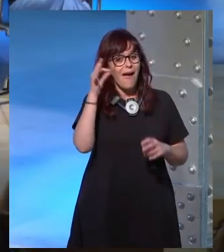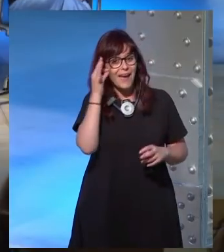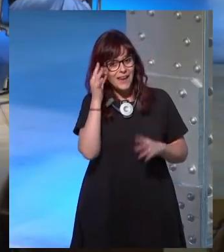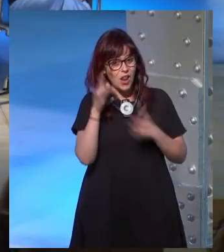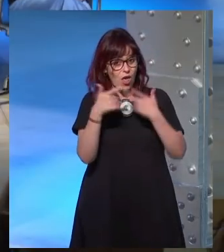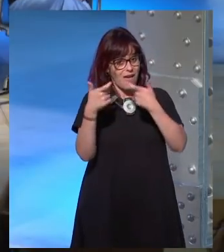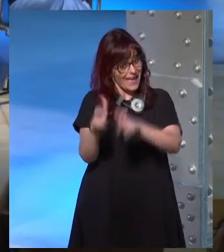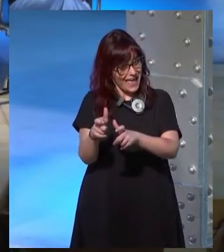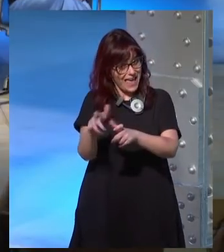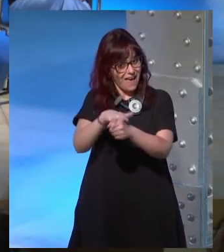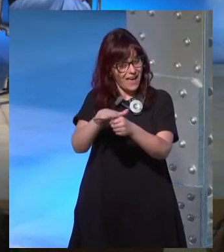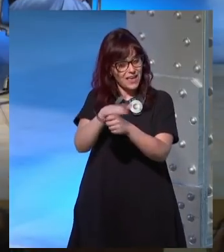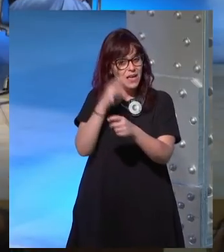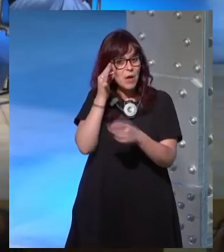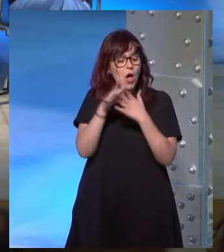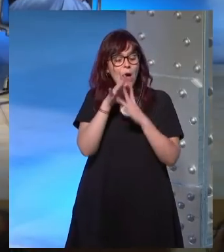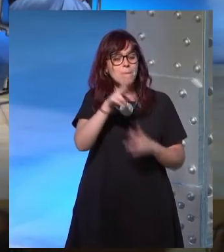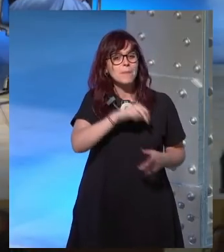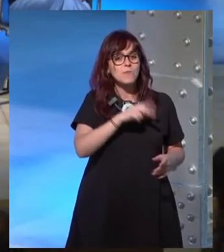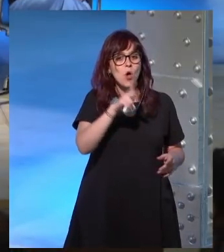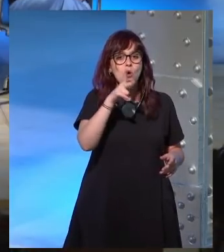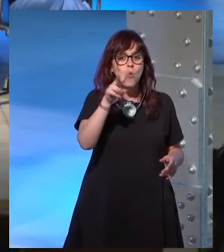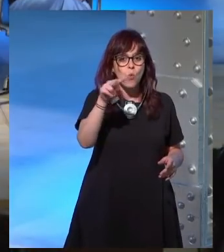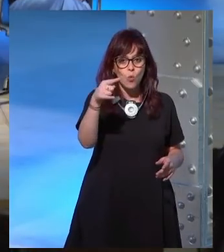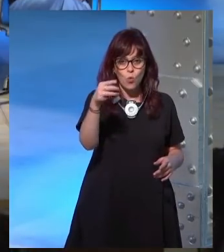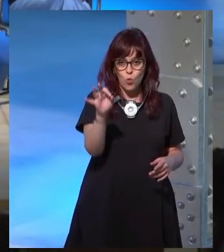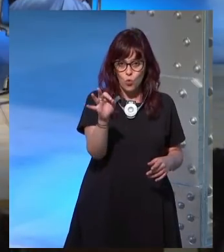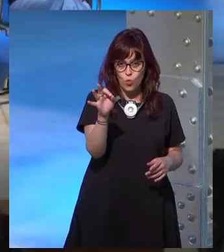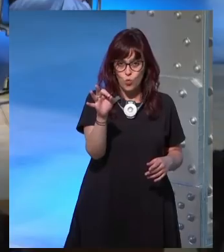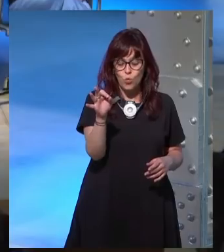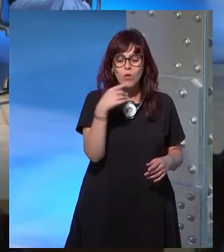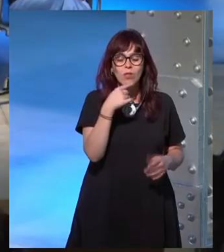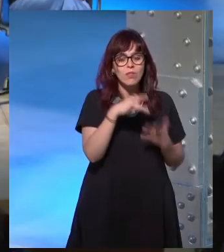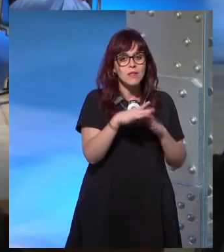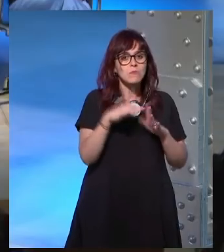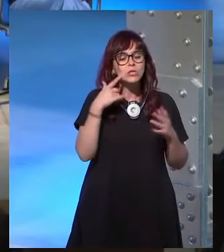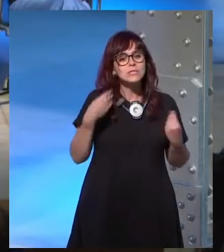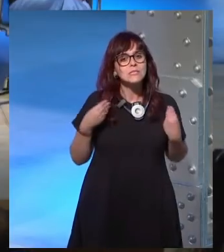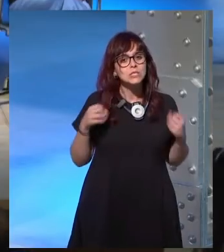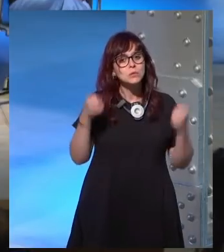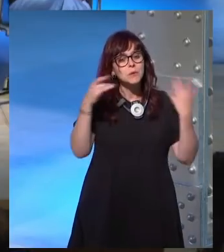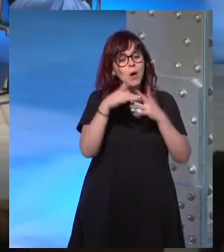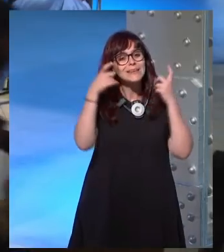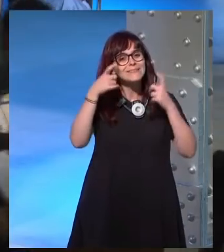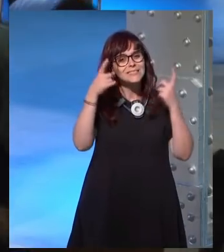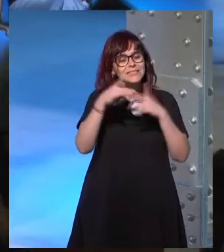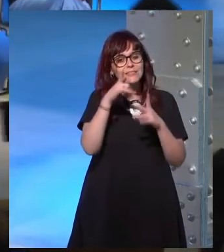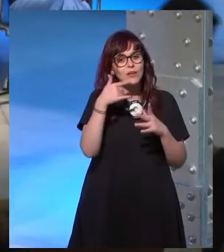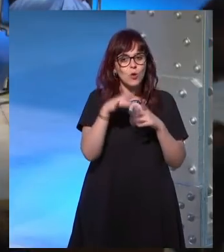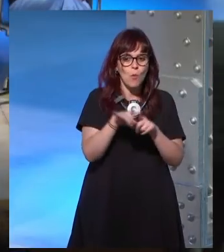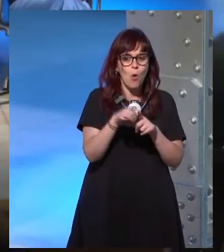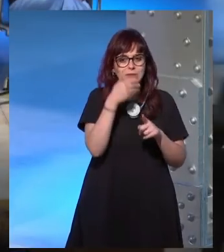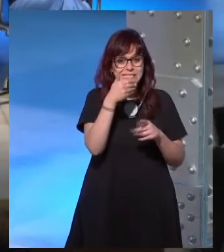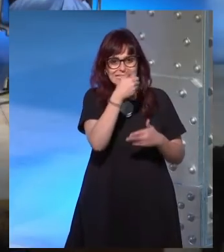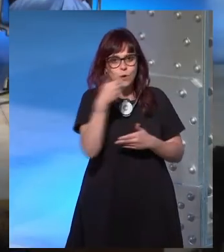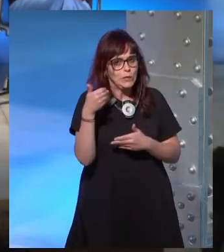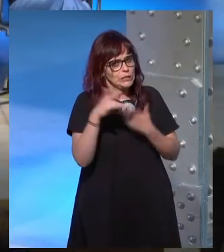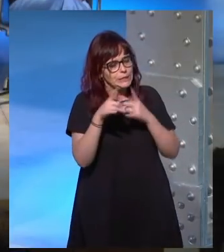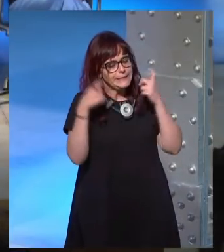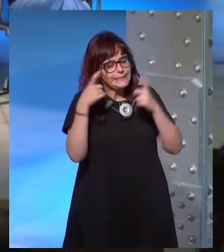Talking about gender in the genre, and you've mentioned the Hugo Awards that have survived to